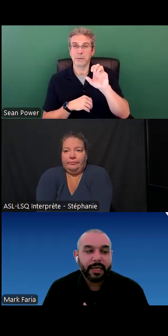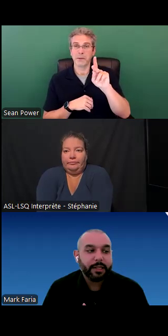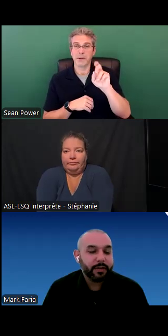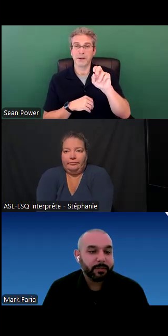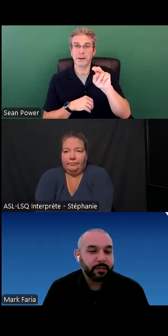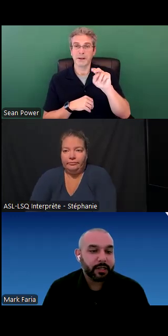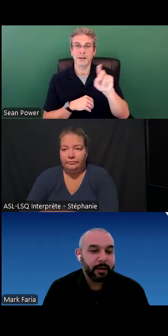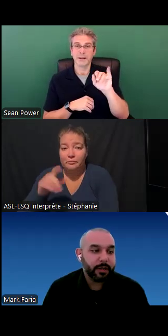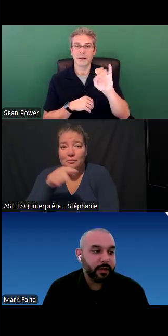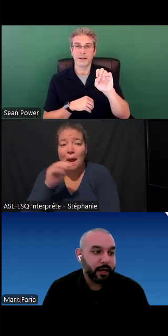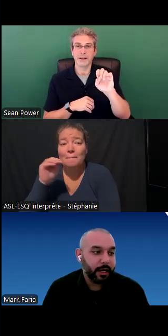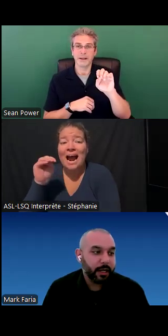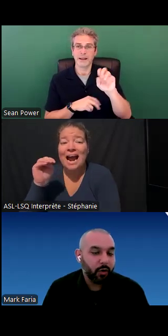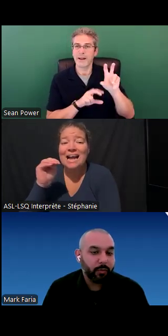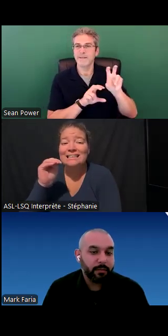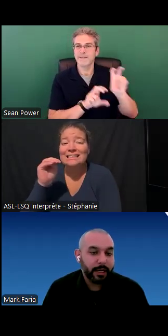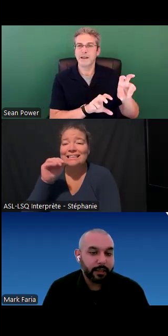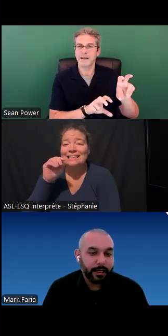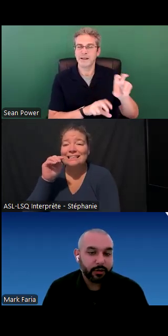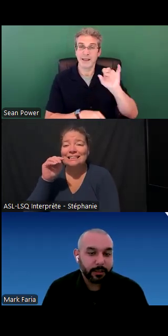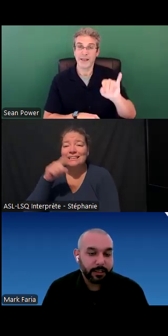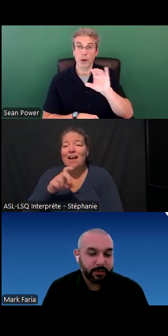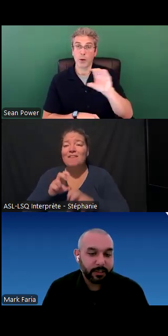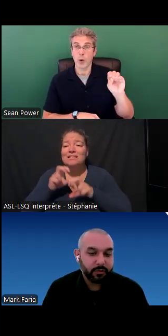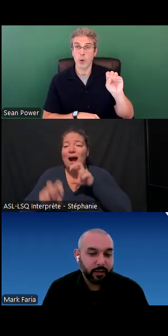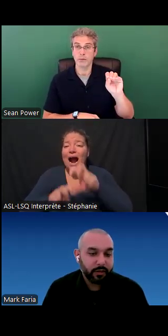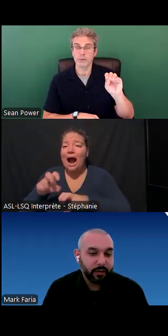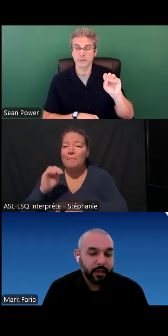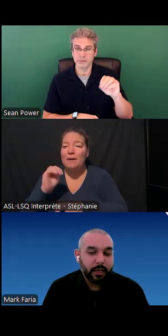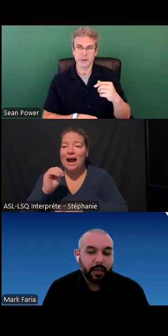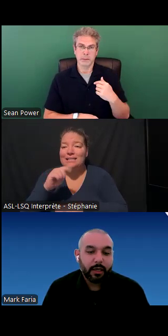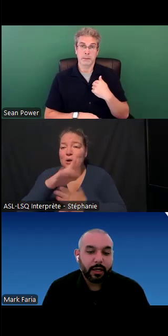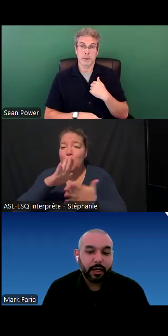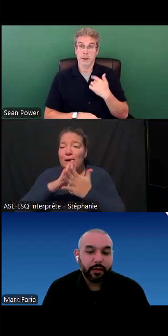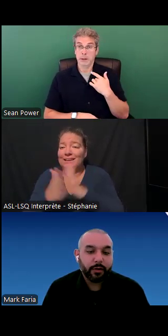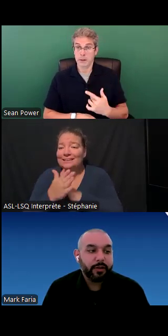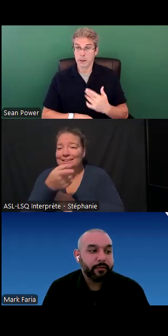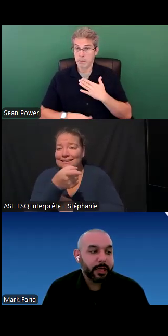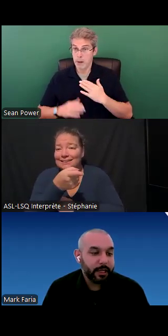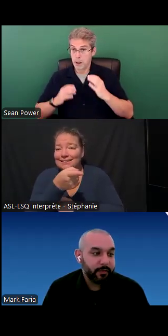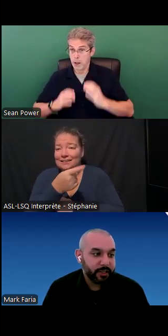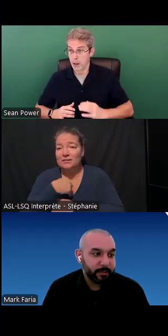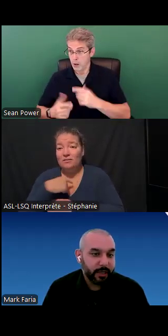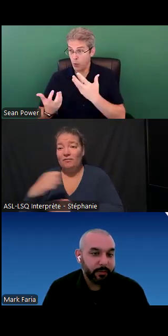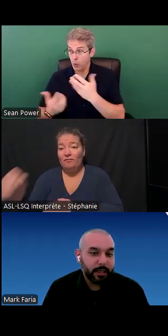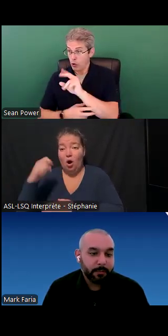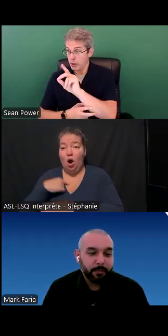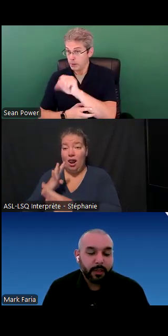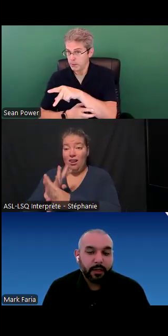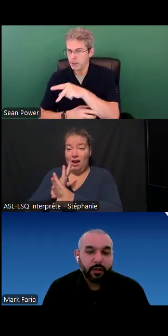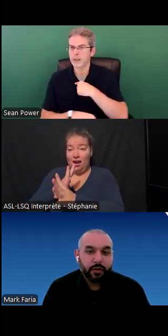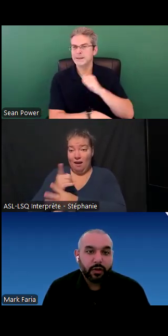Mackenzie Investments is a company that I open my clients' RDSPs with. They're a Canadian investment